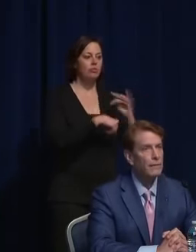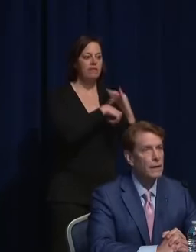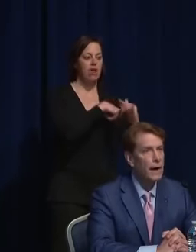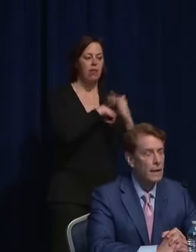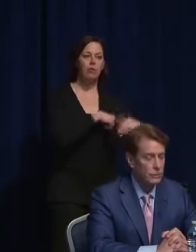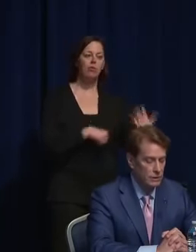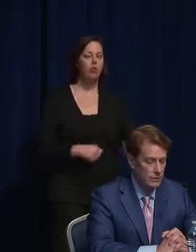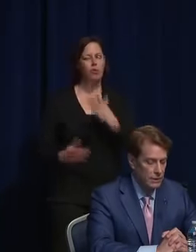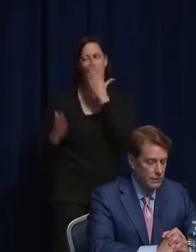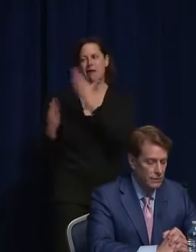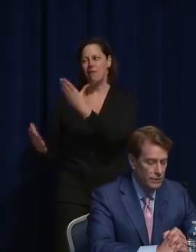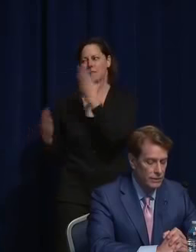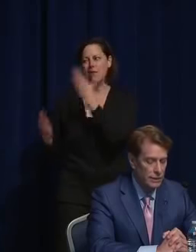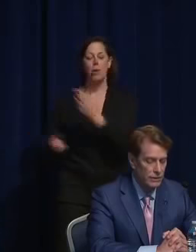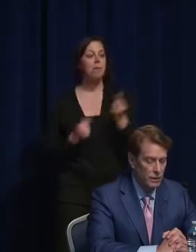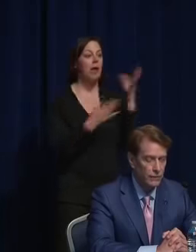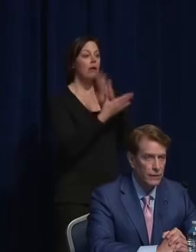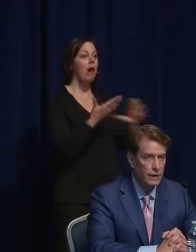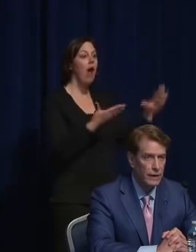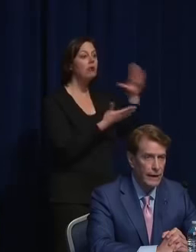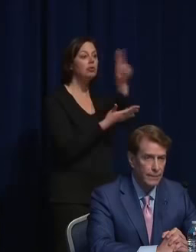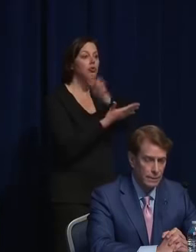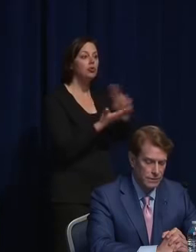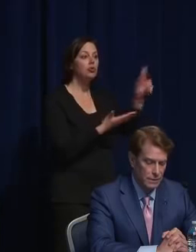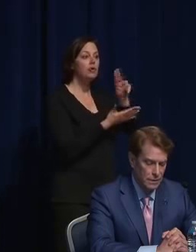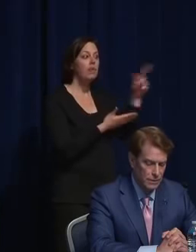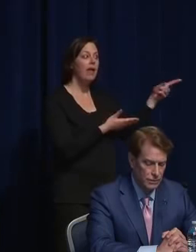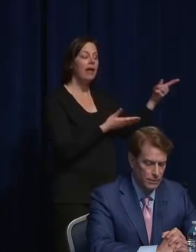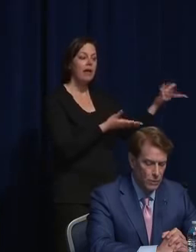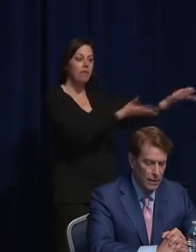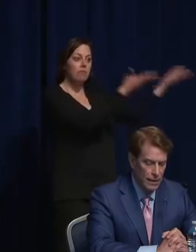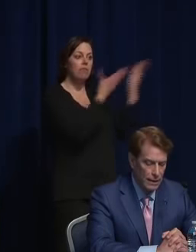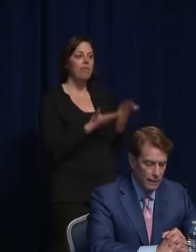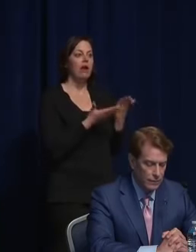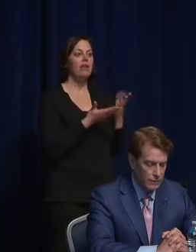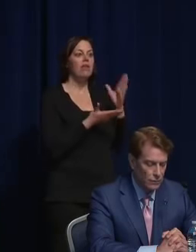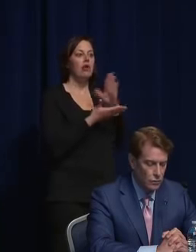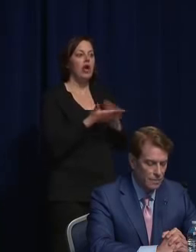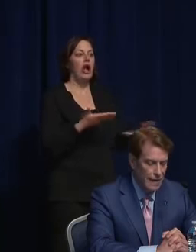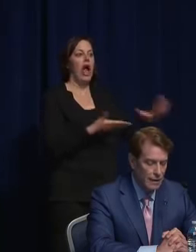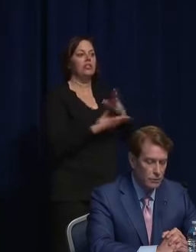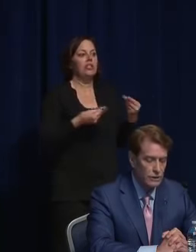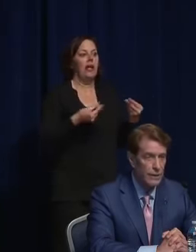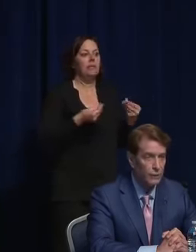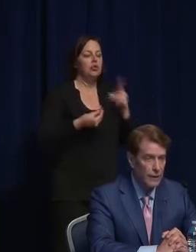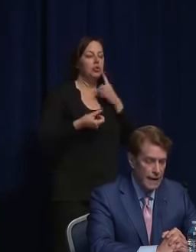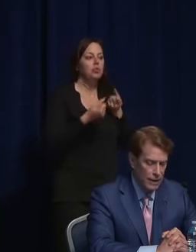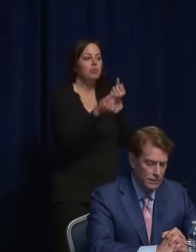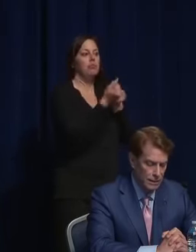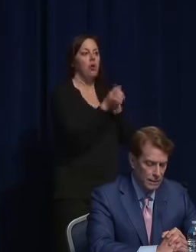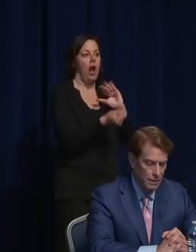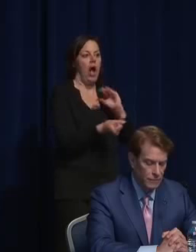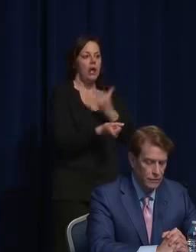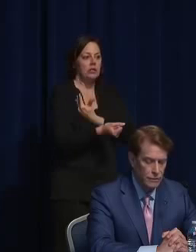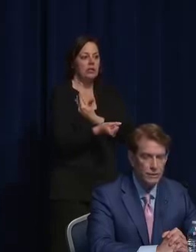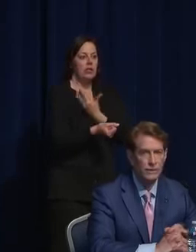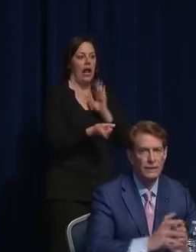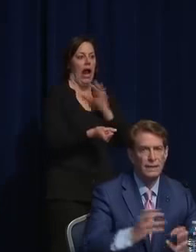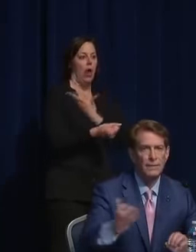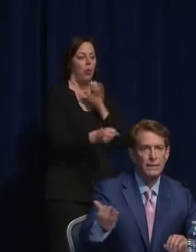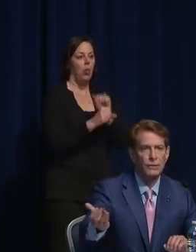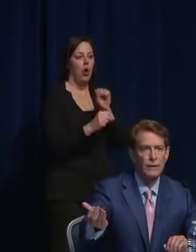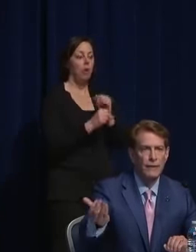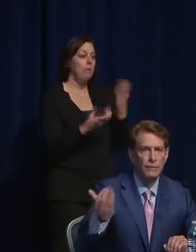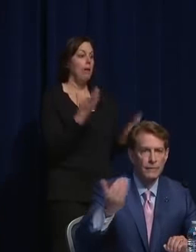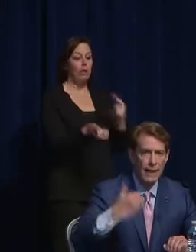many of our colleges and universities offering their campus to support our efforts, which may include temporary housing for nurses that